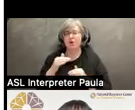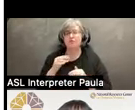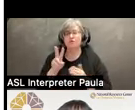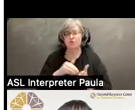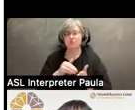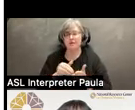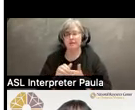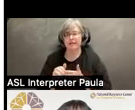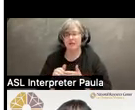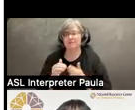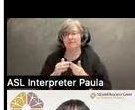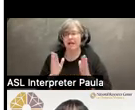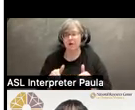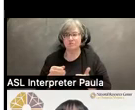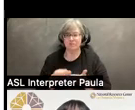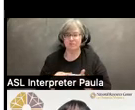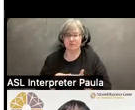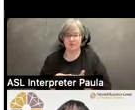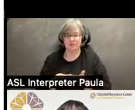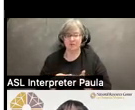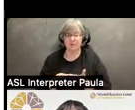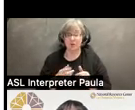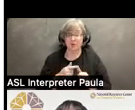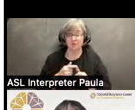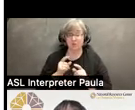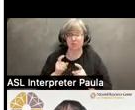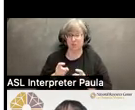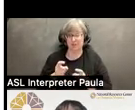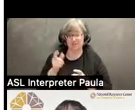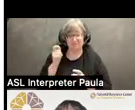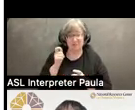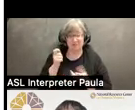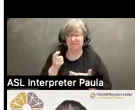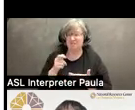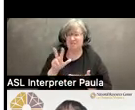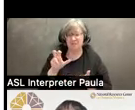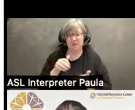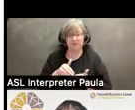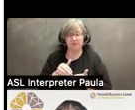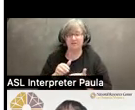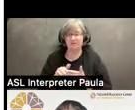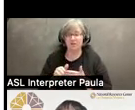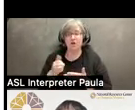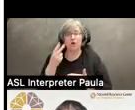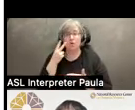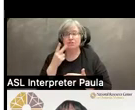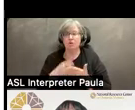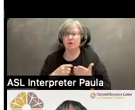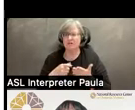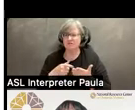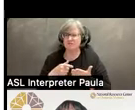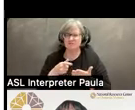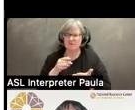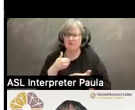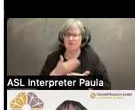which when we got our first grant that was like $300,000, and we saw also what was coming in our state, we're like, that's a lot of